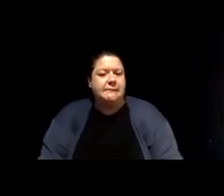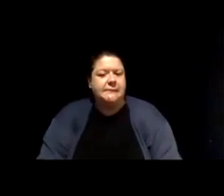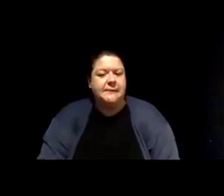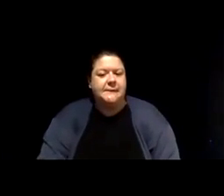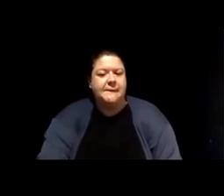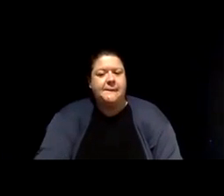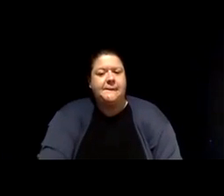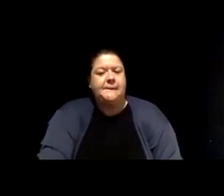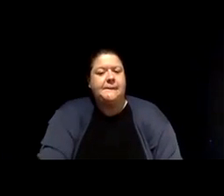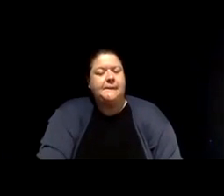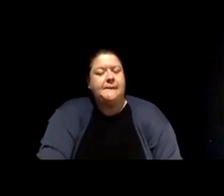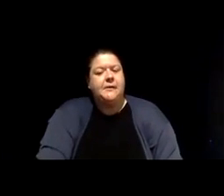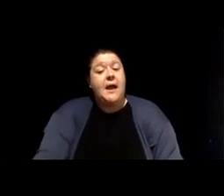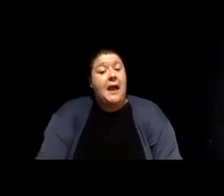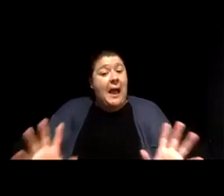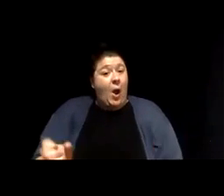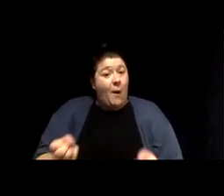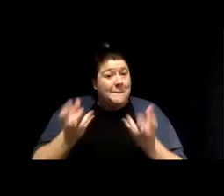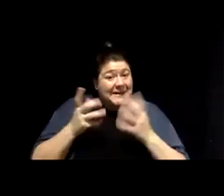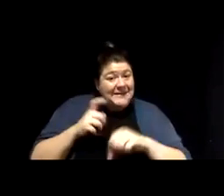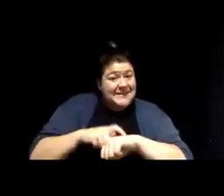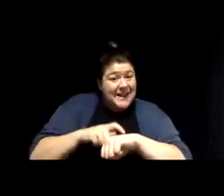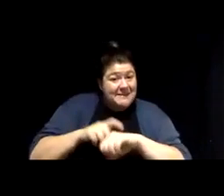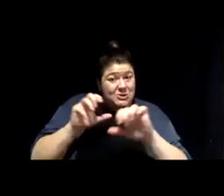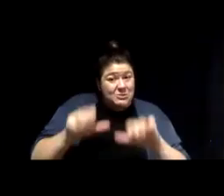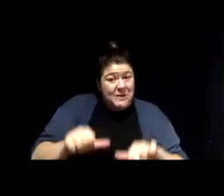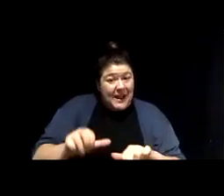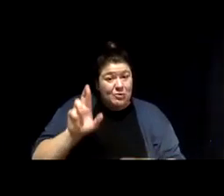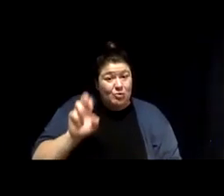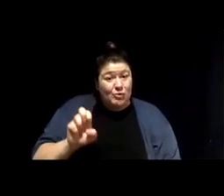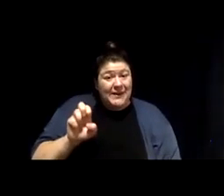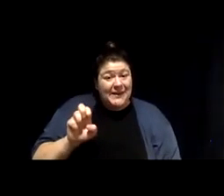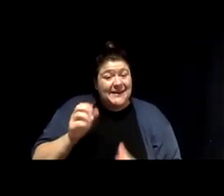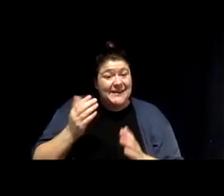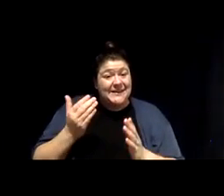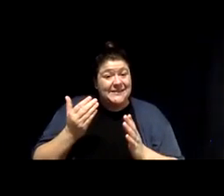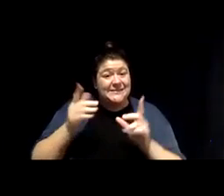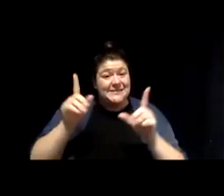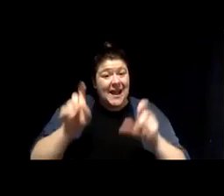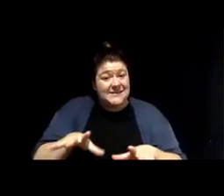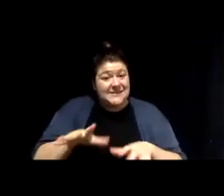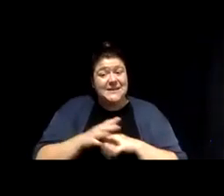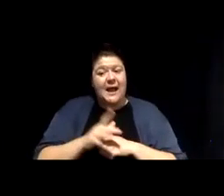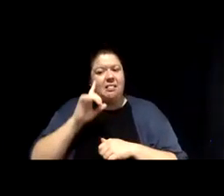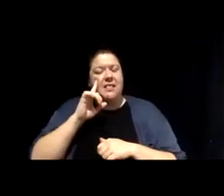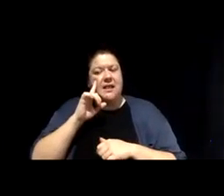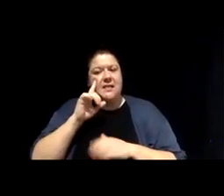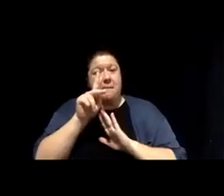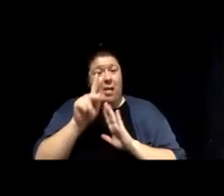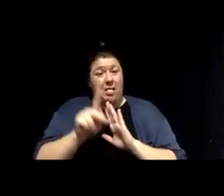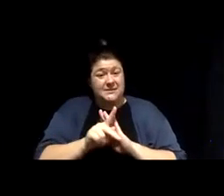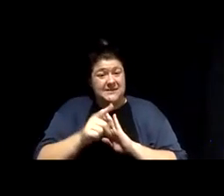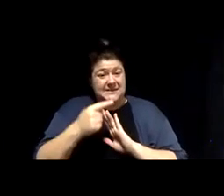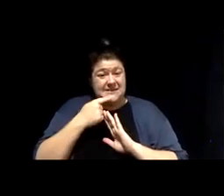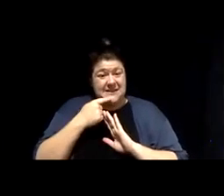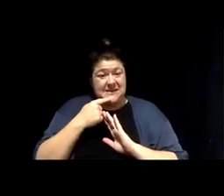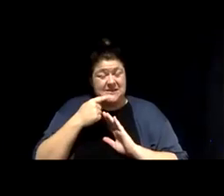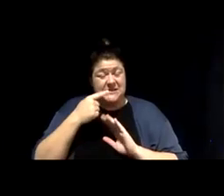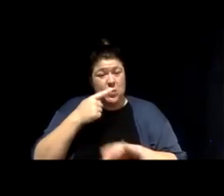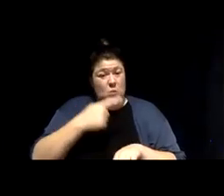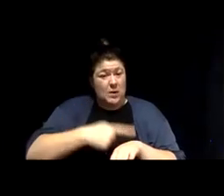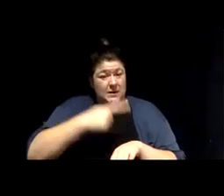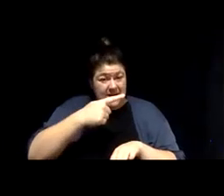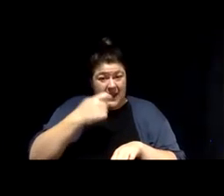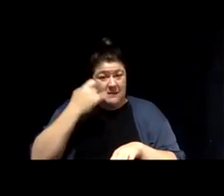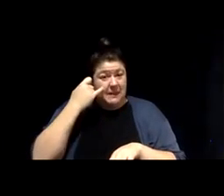As far as how many times you can retake it, I think that the policy states that you can retake it once. If you don't get